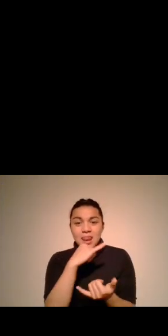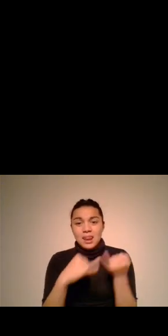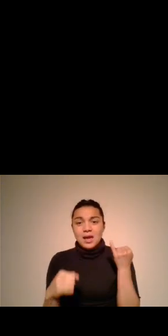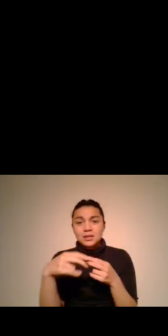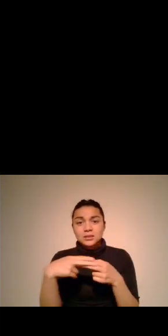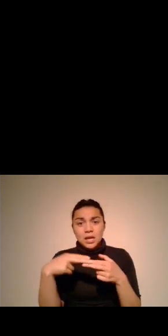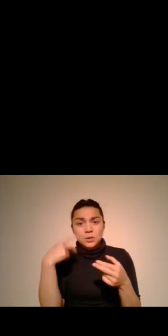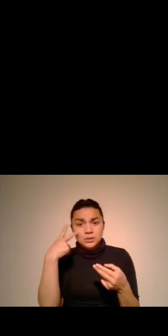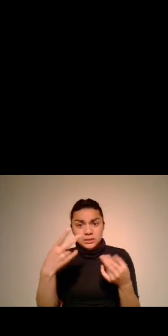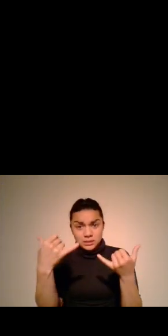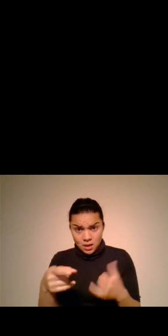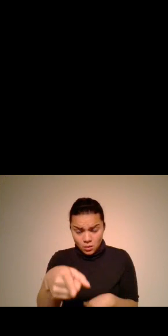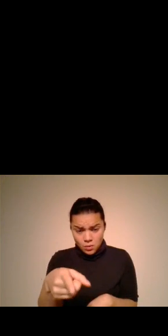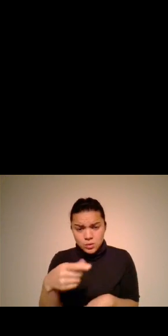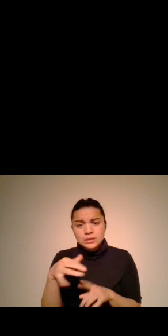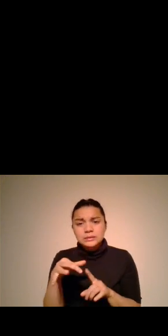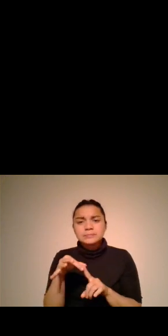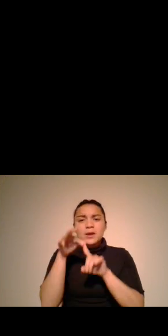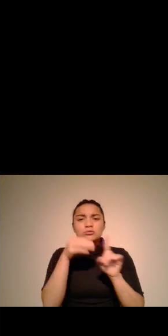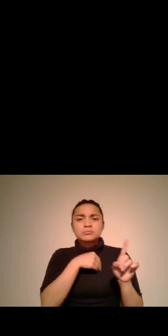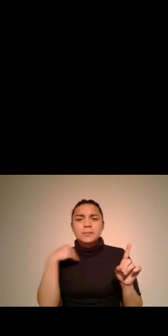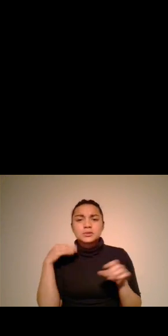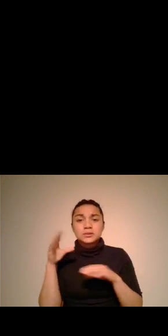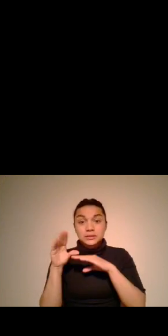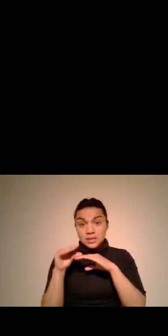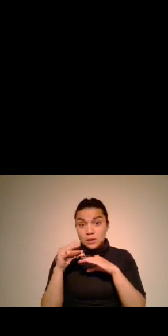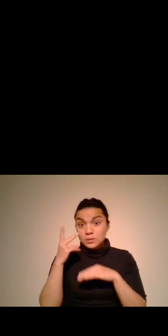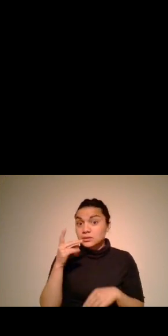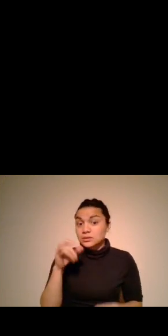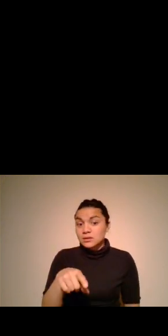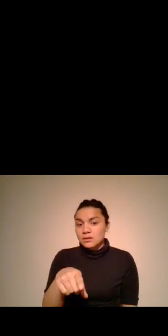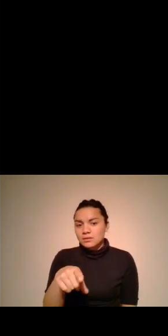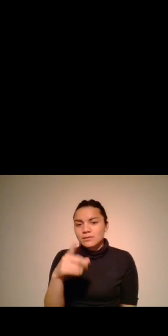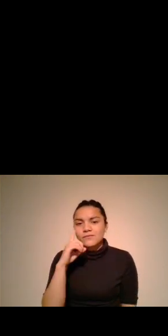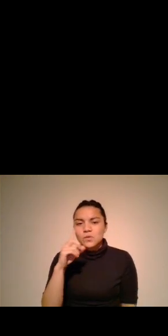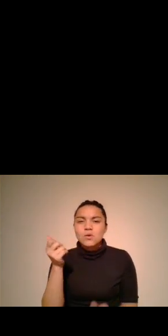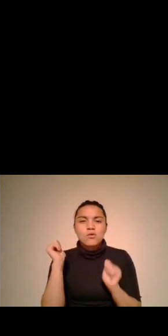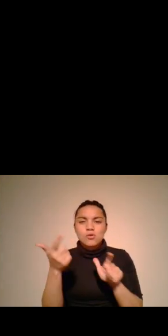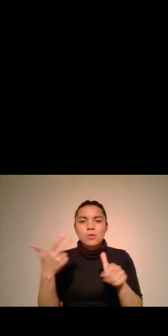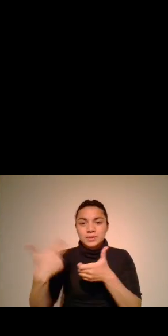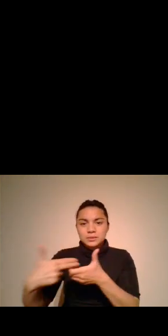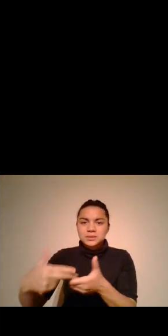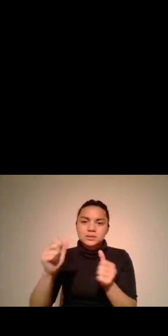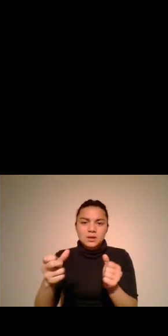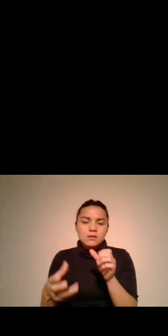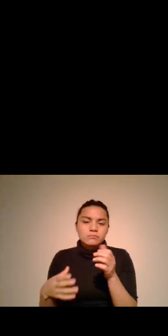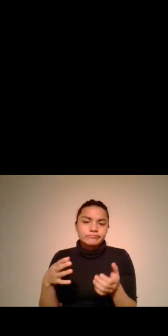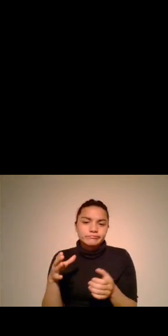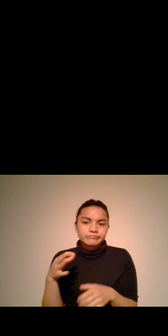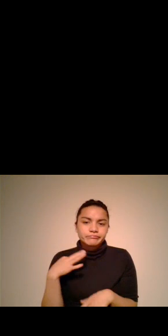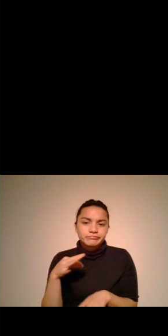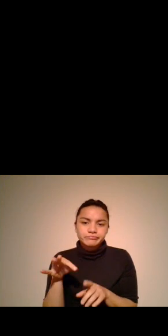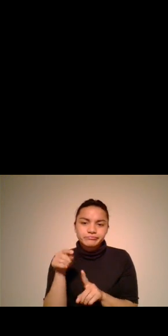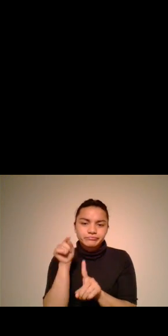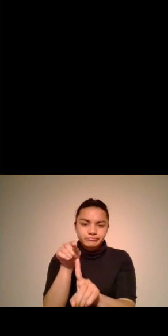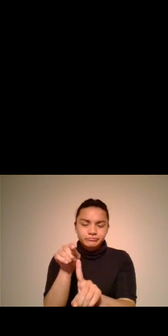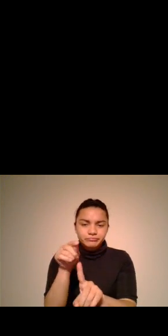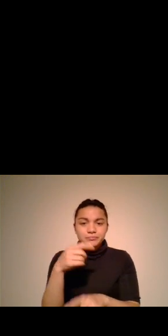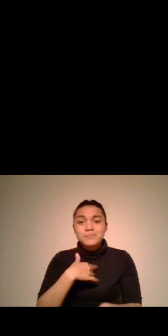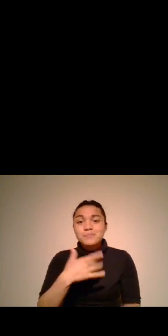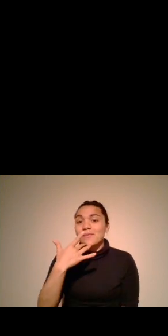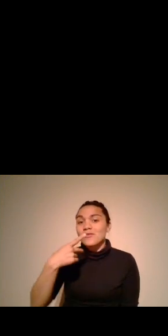you'll see information about a special membership discount for participants in this webinar. By the way, my preferred